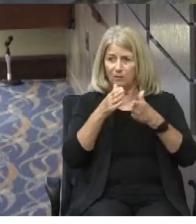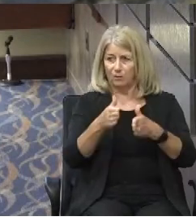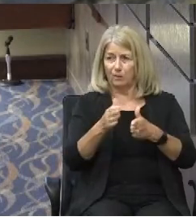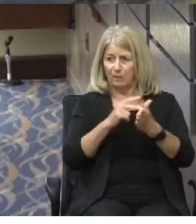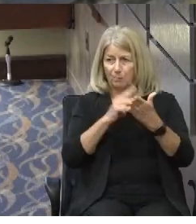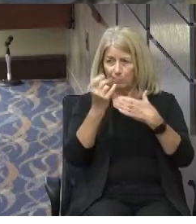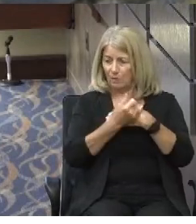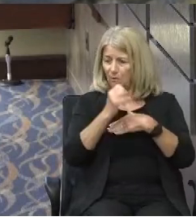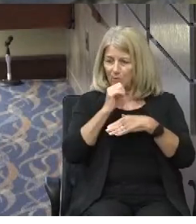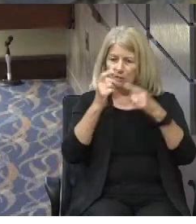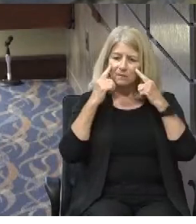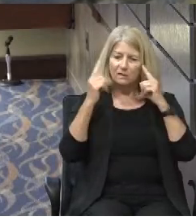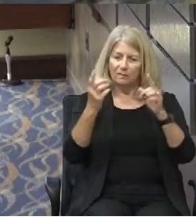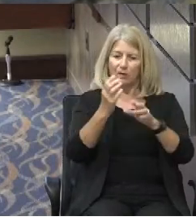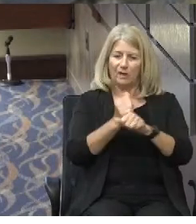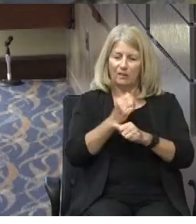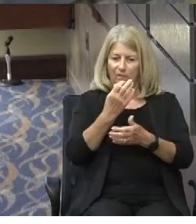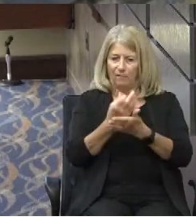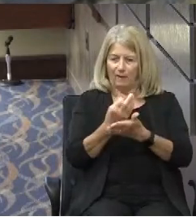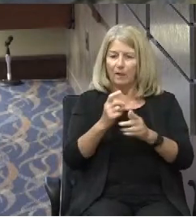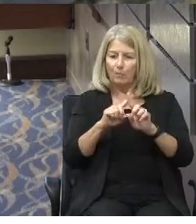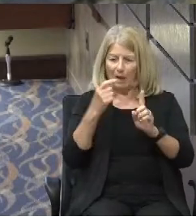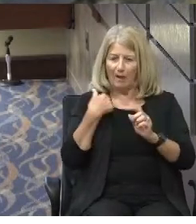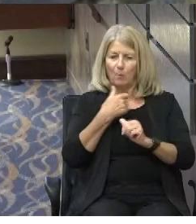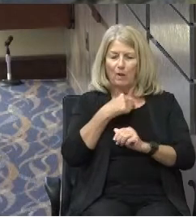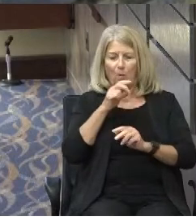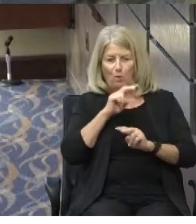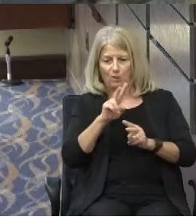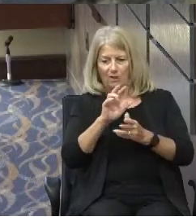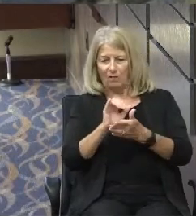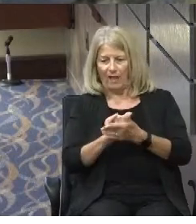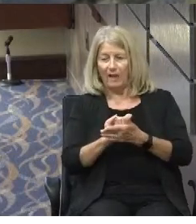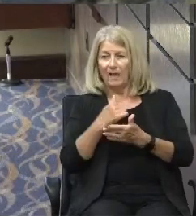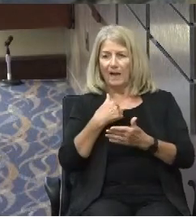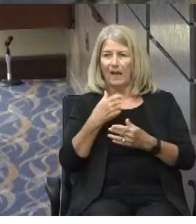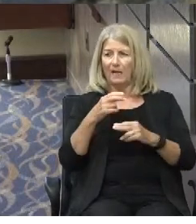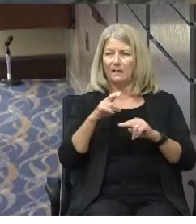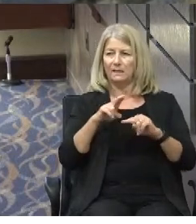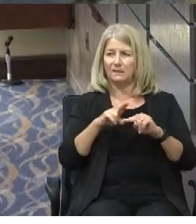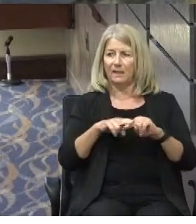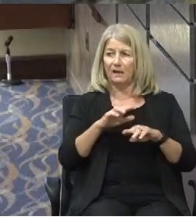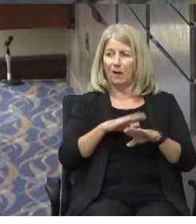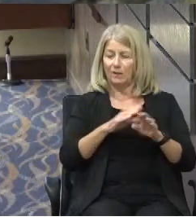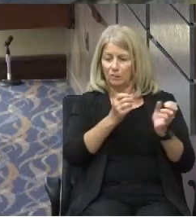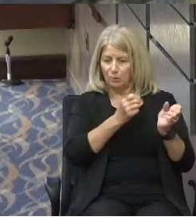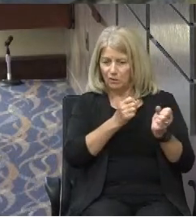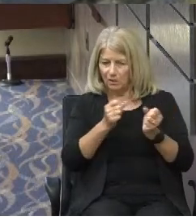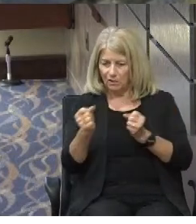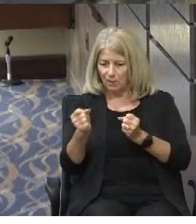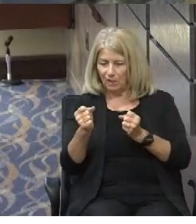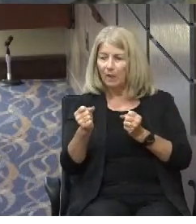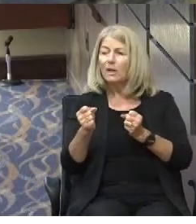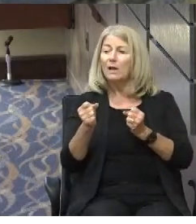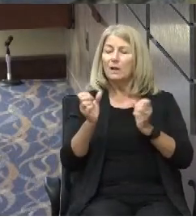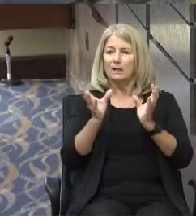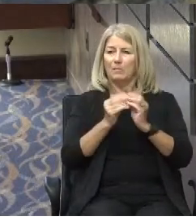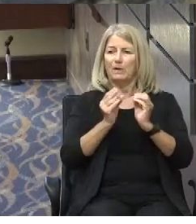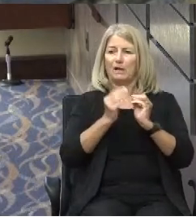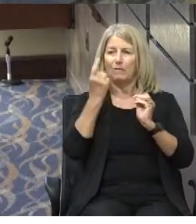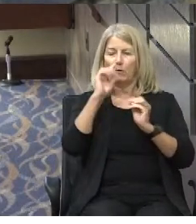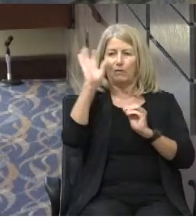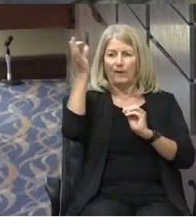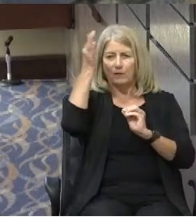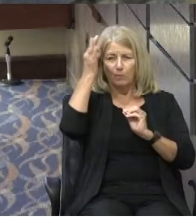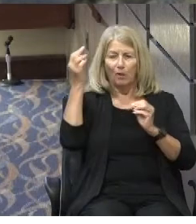funded, but that is something that we do look at. Okay. And I sit on a strategic committee for Federal Highway Administration, and I know they're